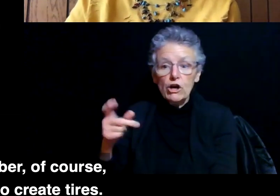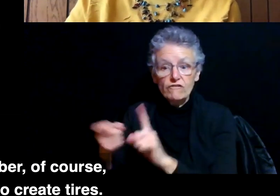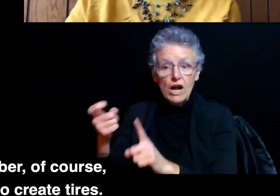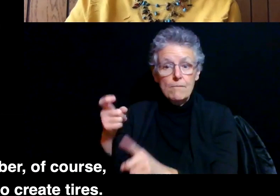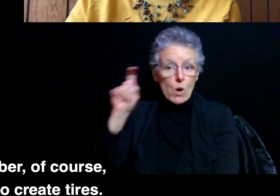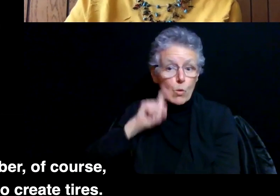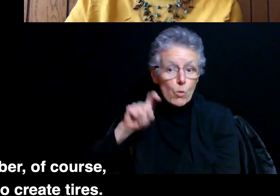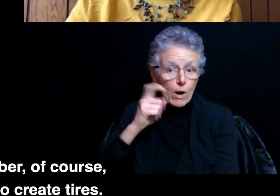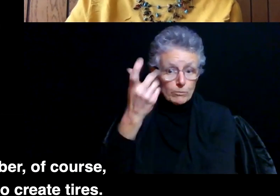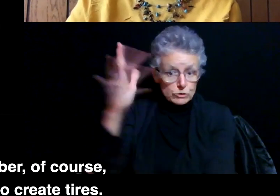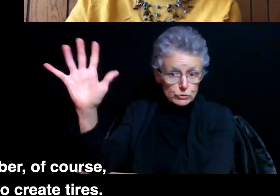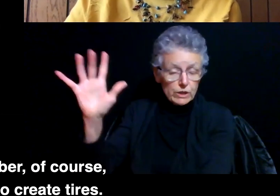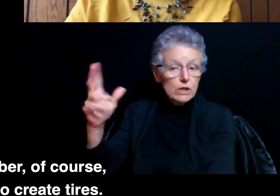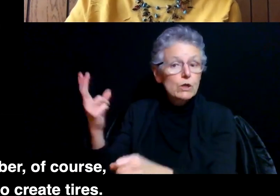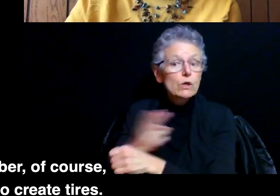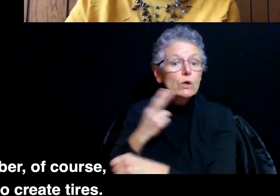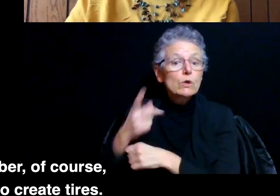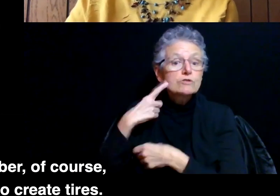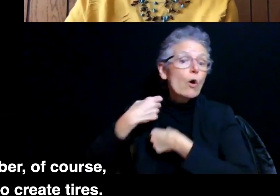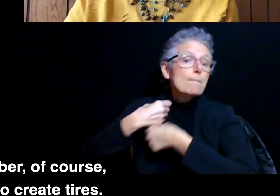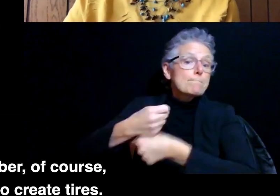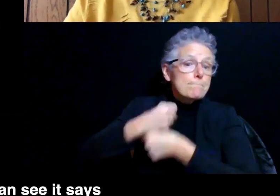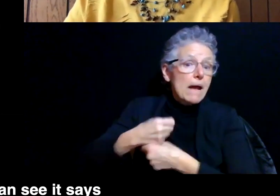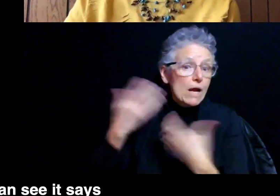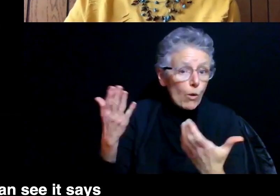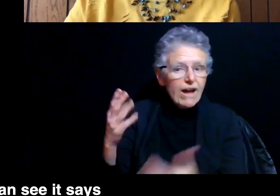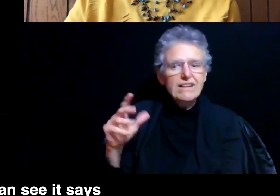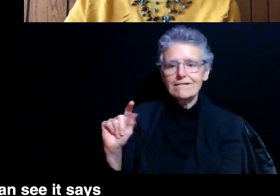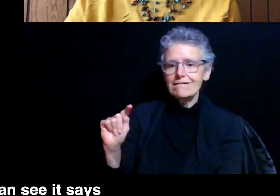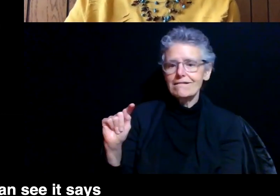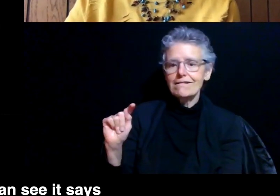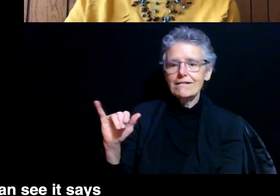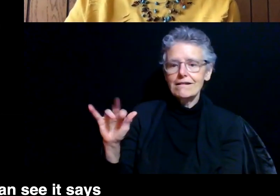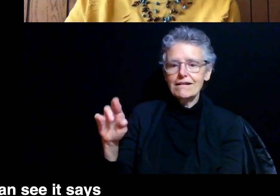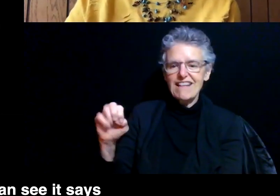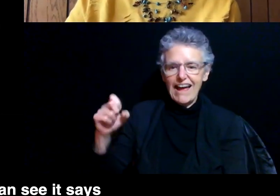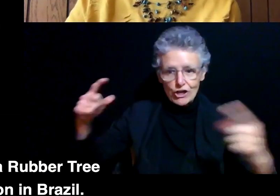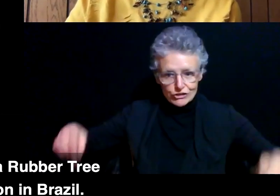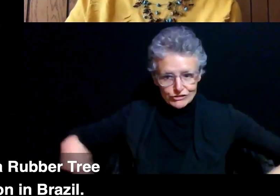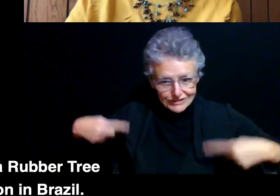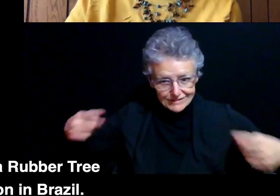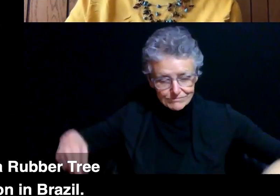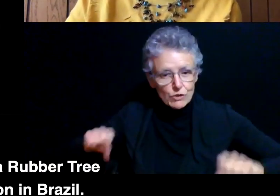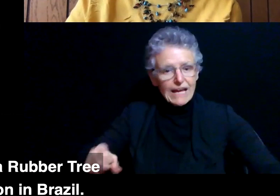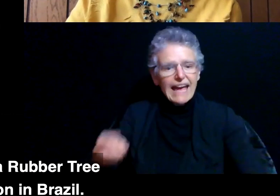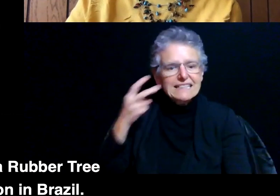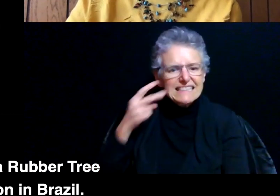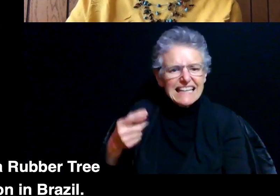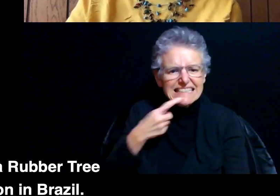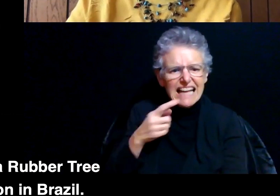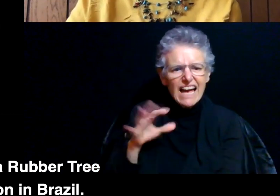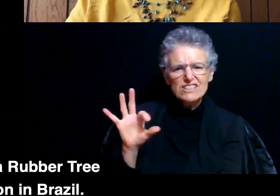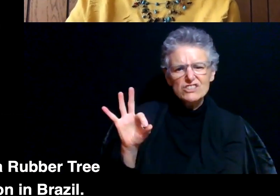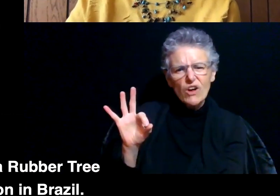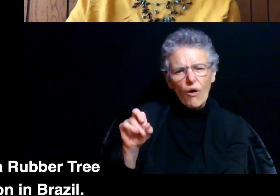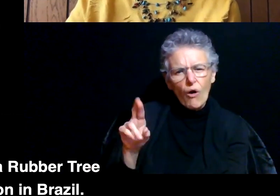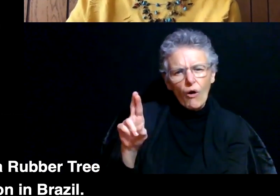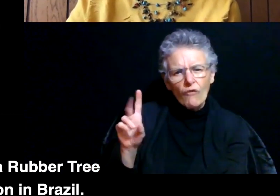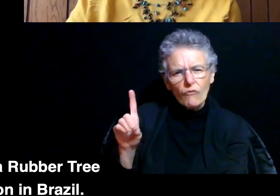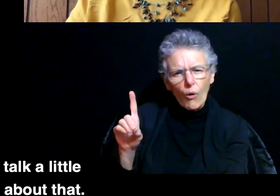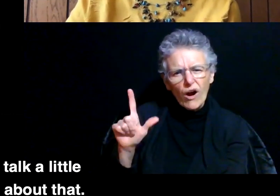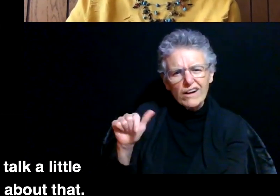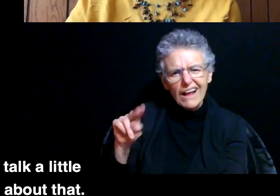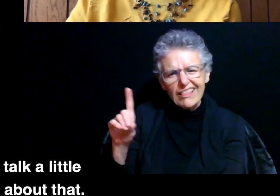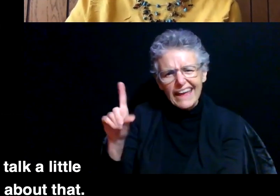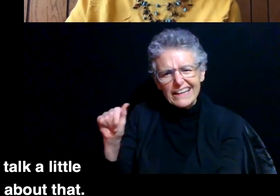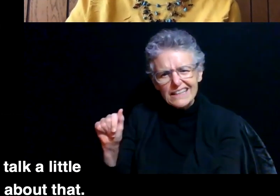used to create tires. And you can see it says Fordlandia Rubber Tree Plantation in